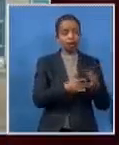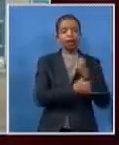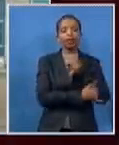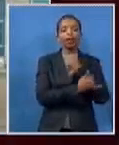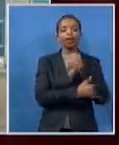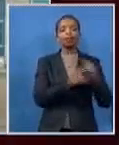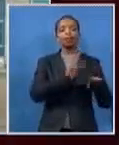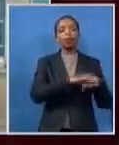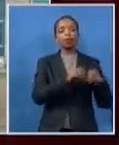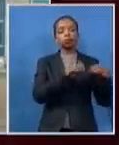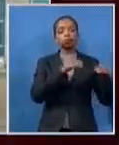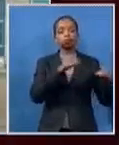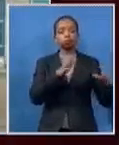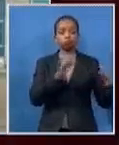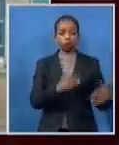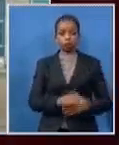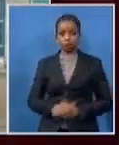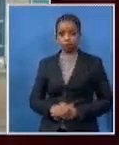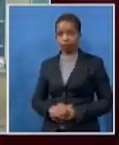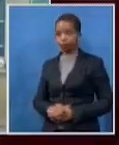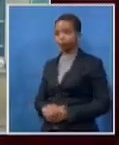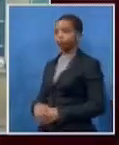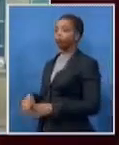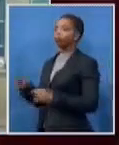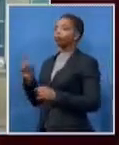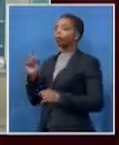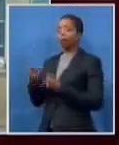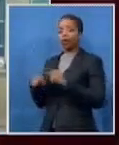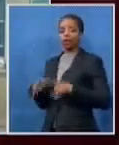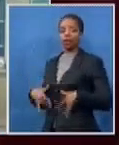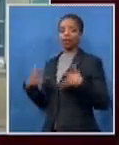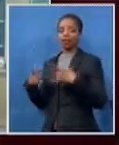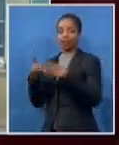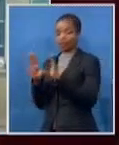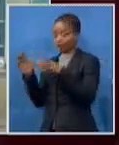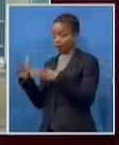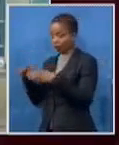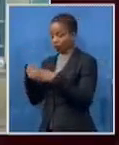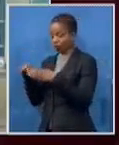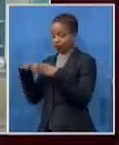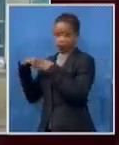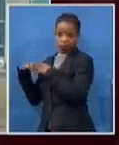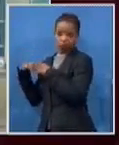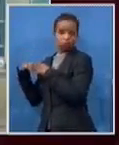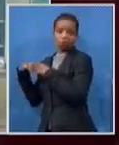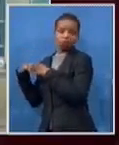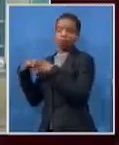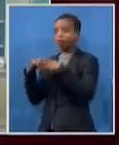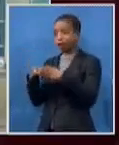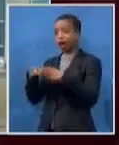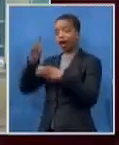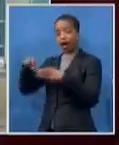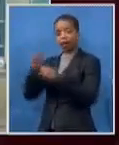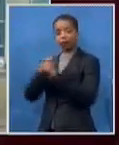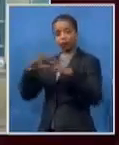practical example of how Kuga can be one of the places that starts to look at how to bring in young people. Just give us a